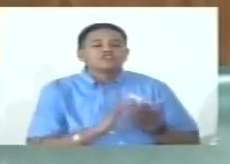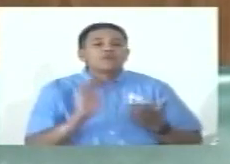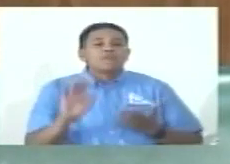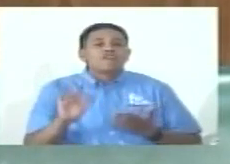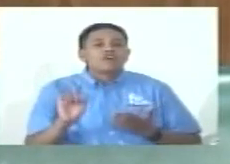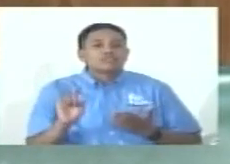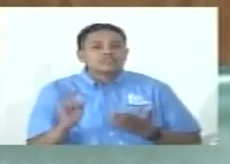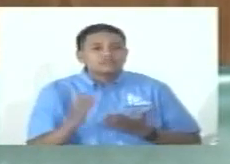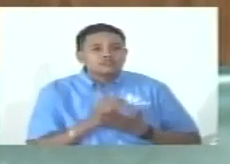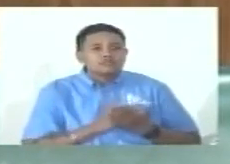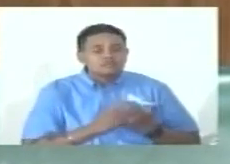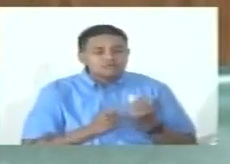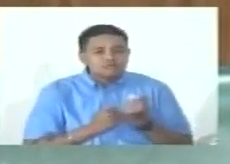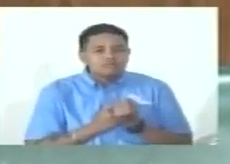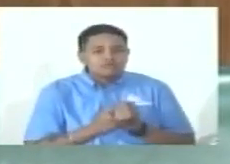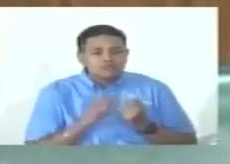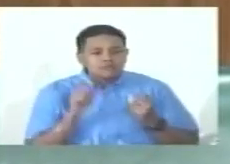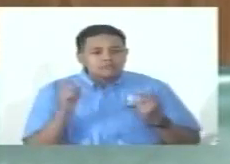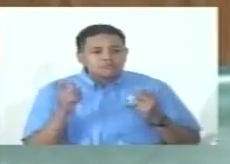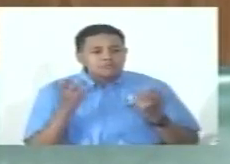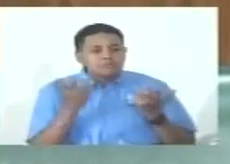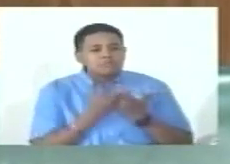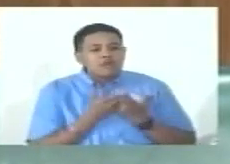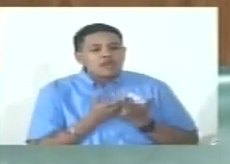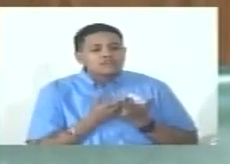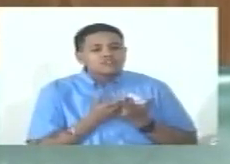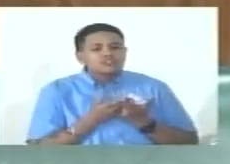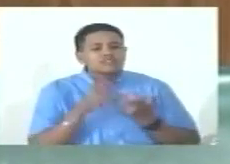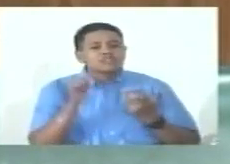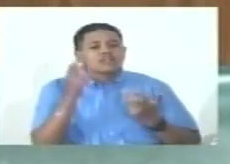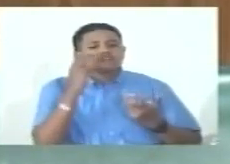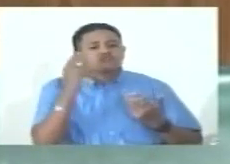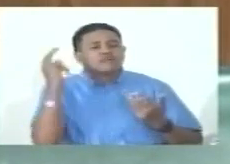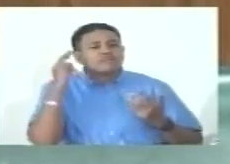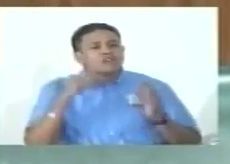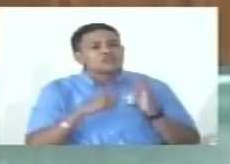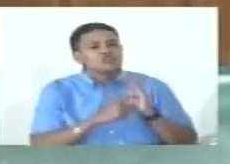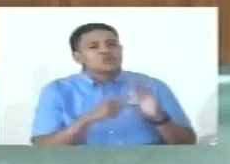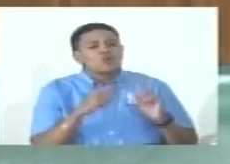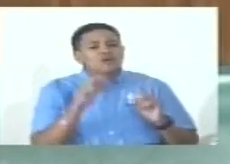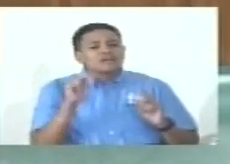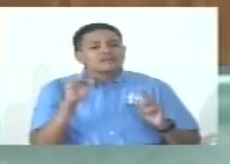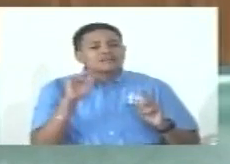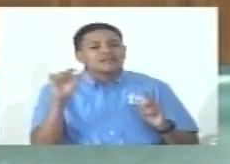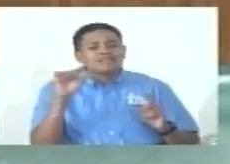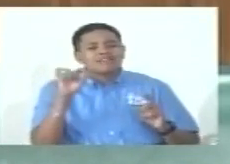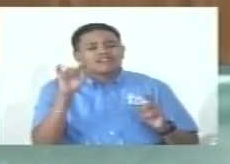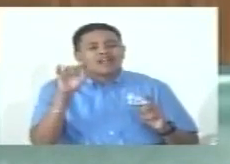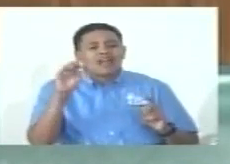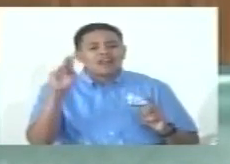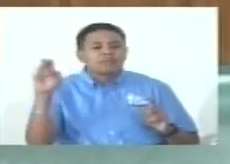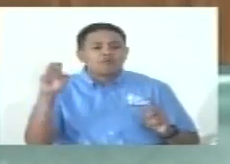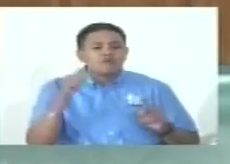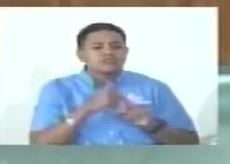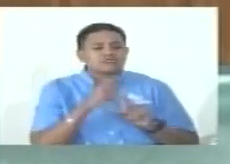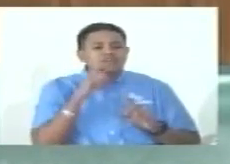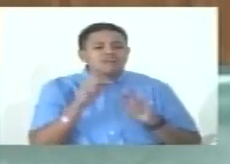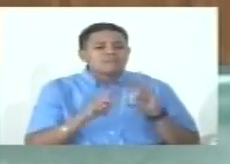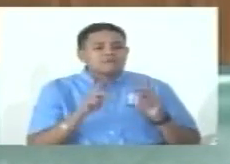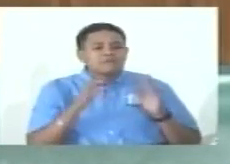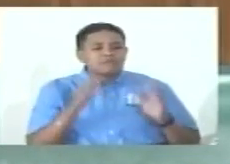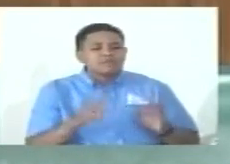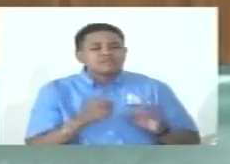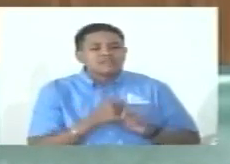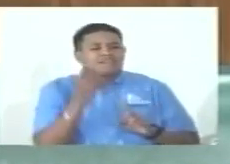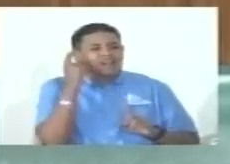needs. And that reflects Neville Galimore. He was a people's person. He understood that